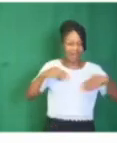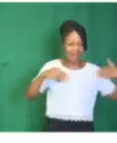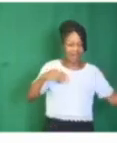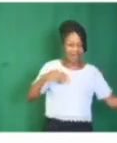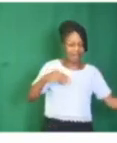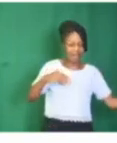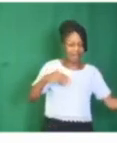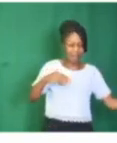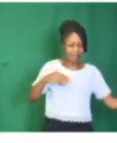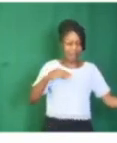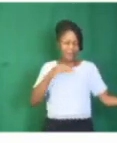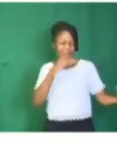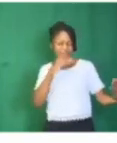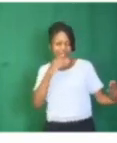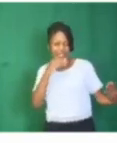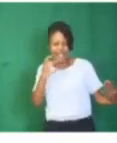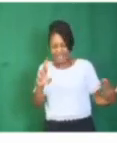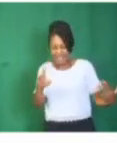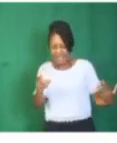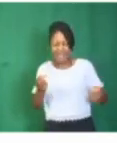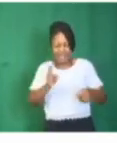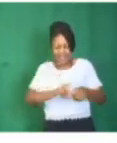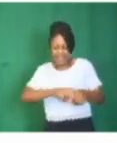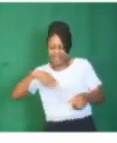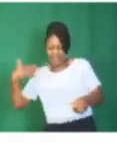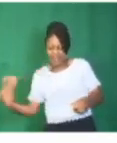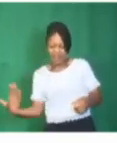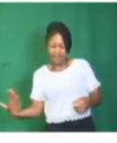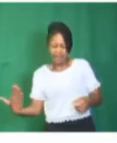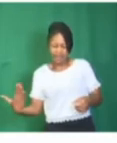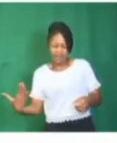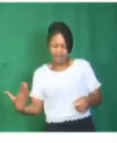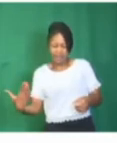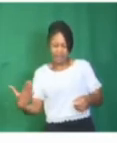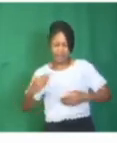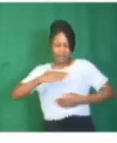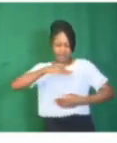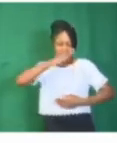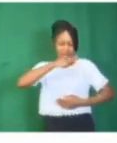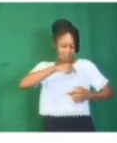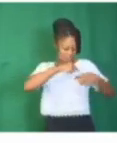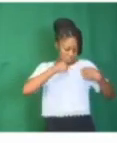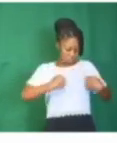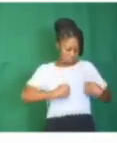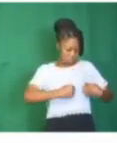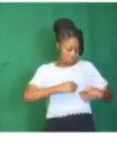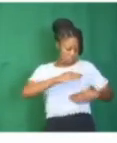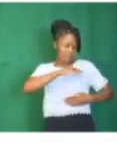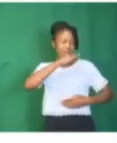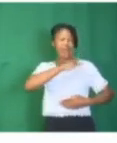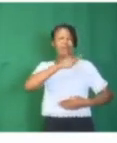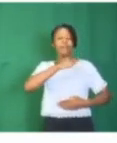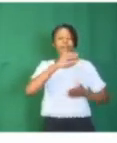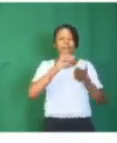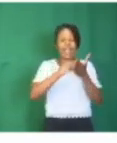and then this one, highlighted also in red, is the right ventricle. Up we have these two ones with the